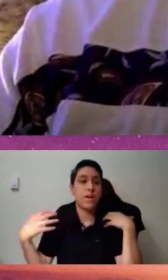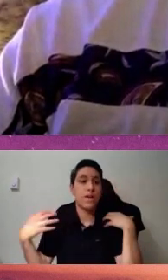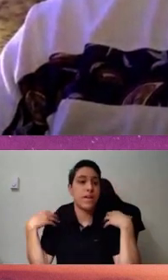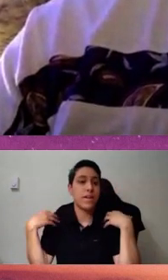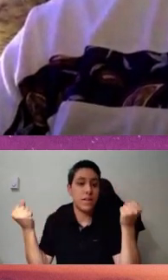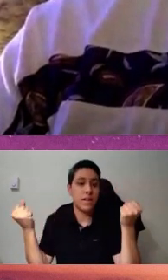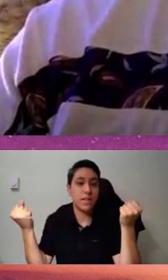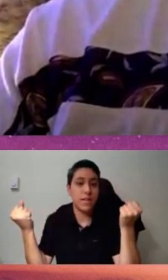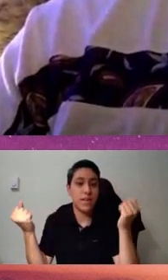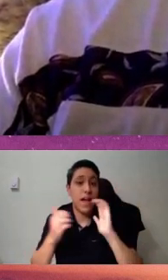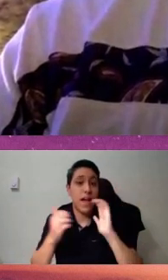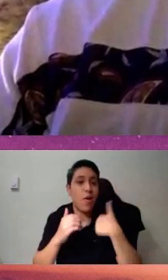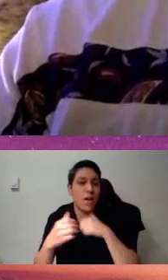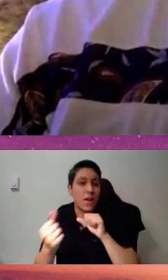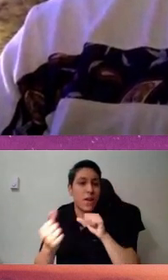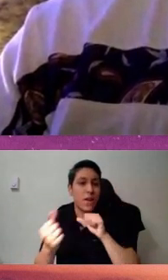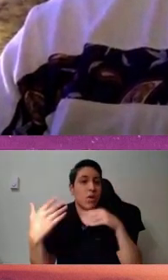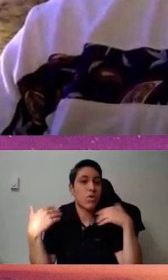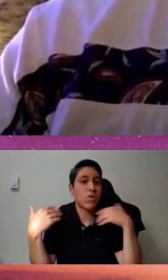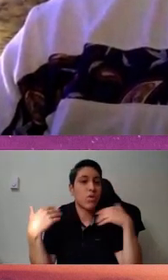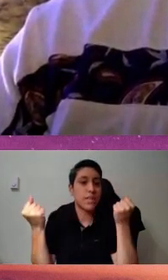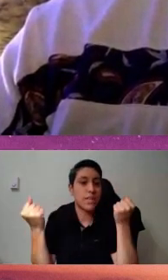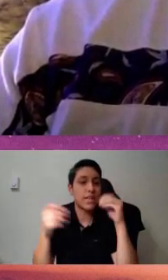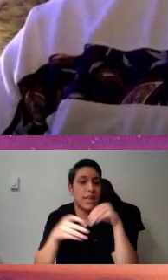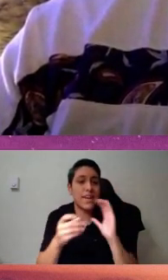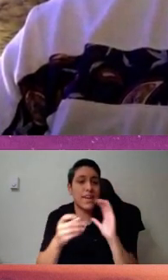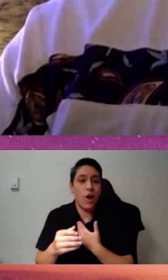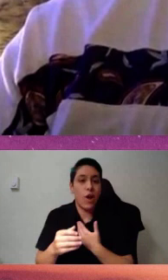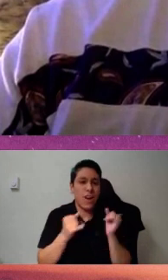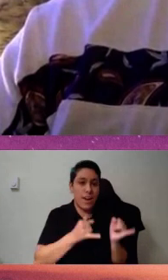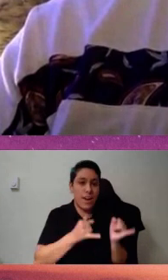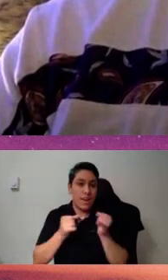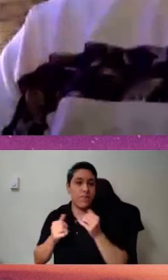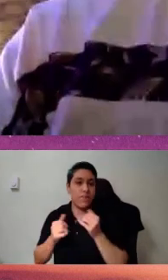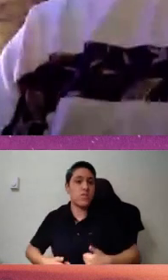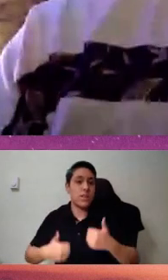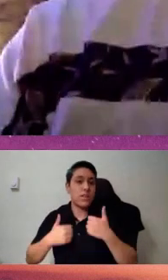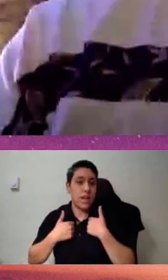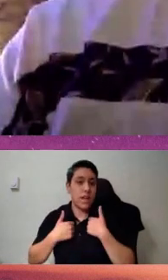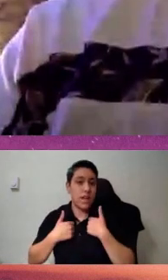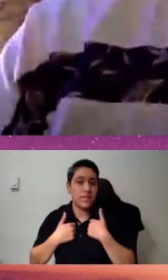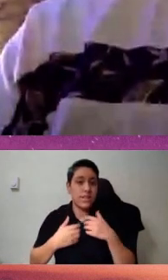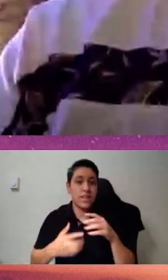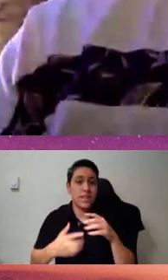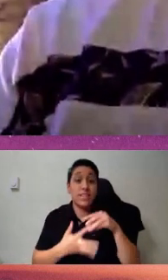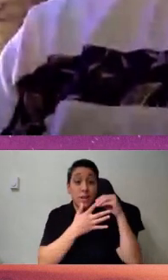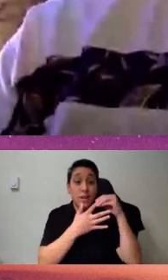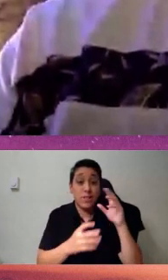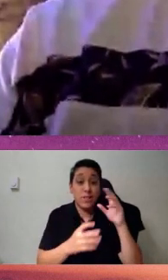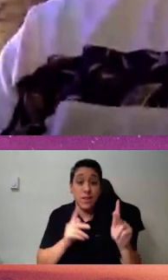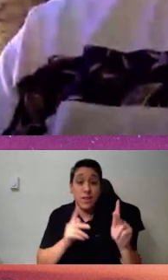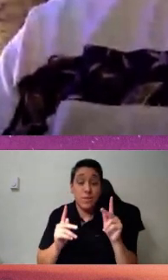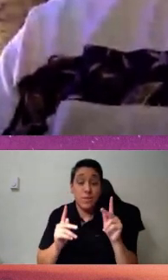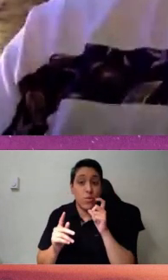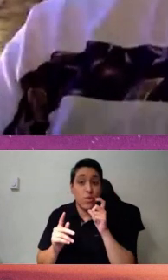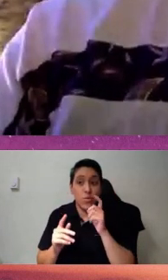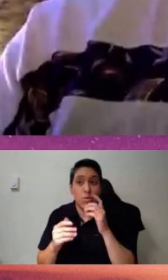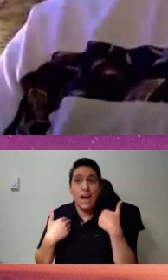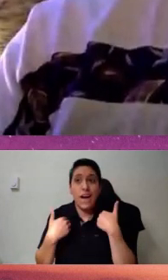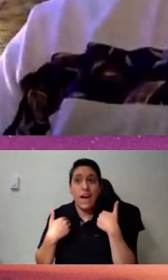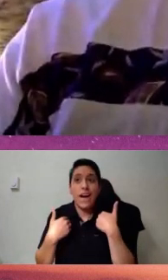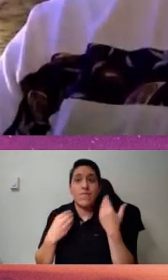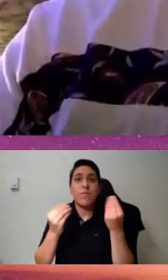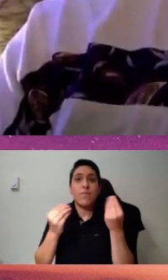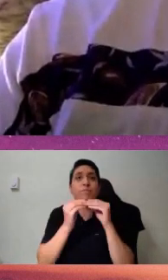how we're approaching healing in our individual lives, especially those of us who are, figures in organizing spaces and